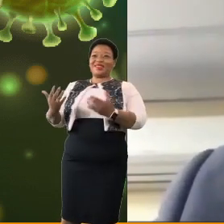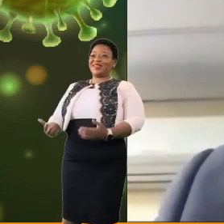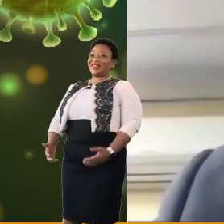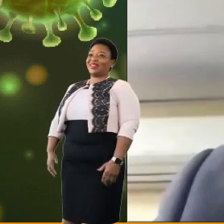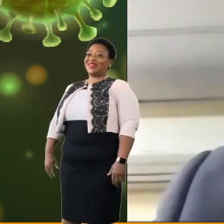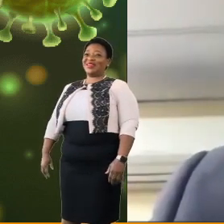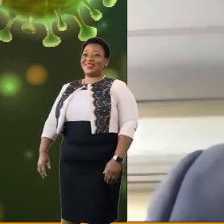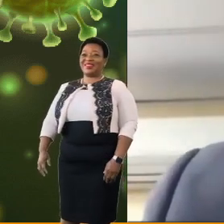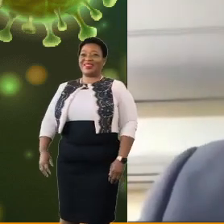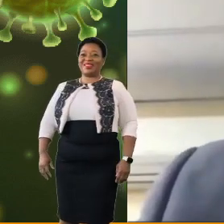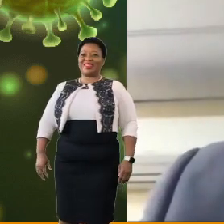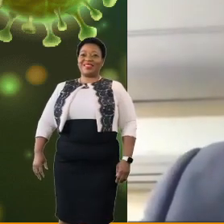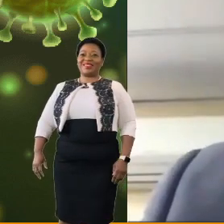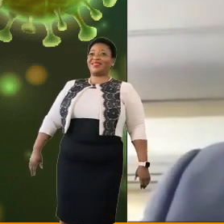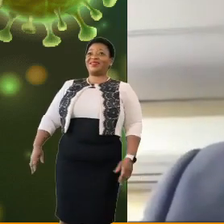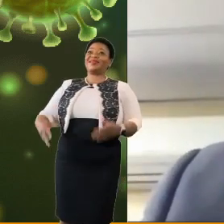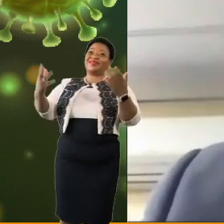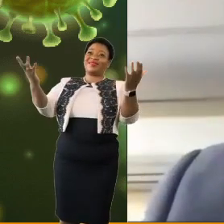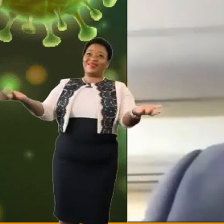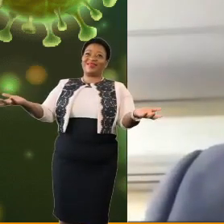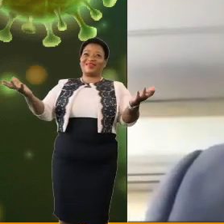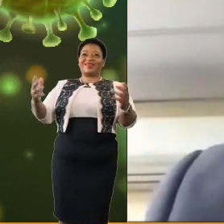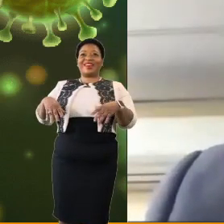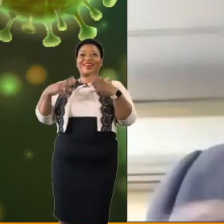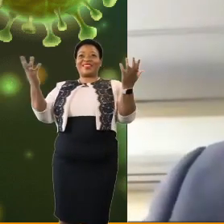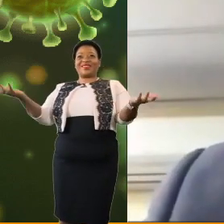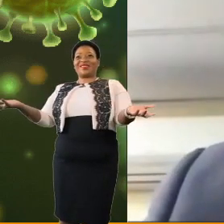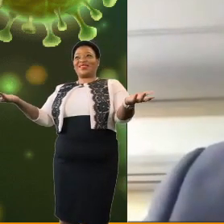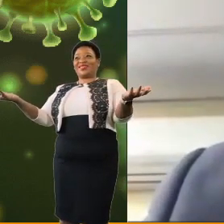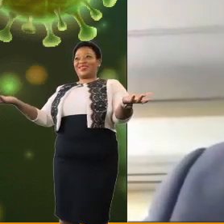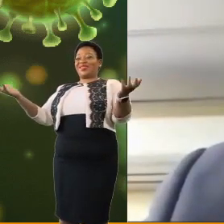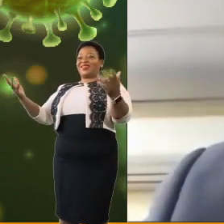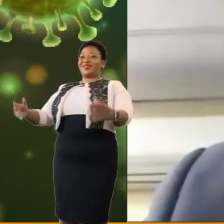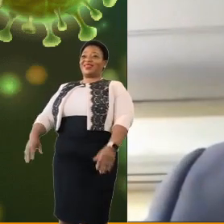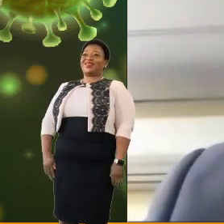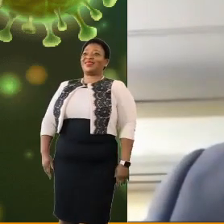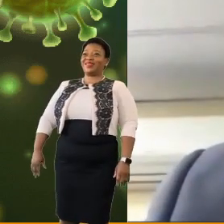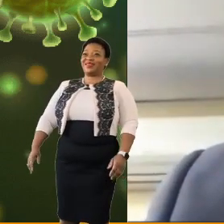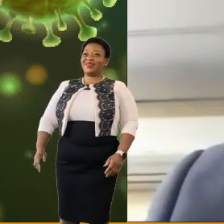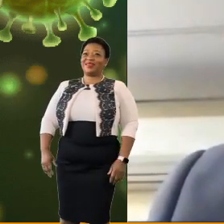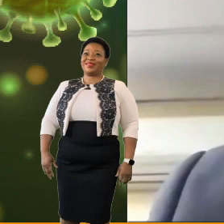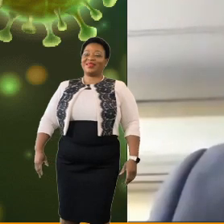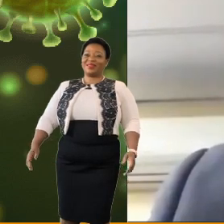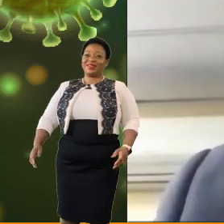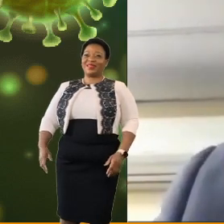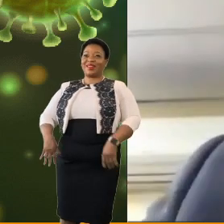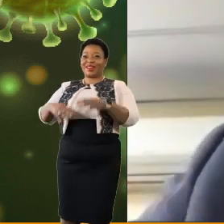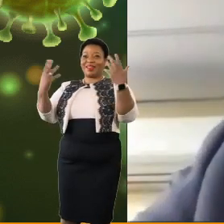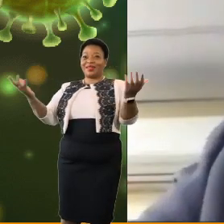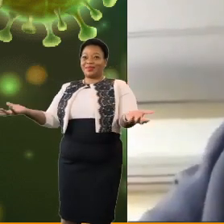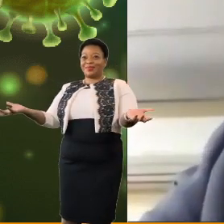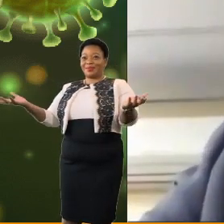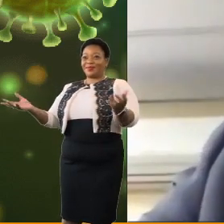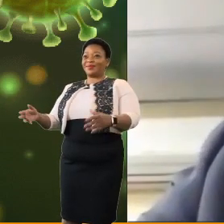as a province. Let me stop there for now, and maybe I'll clarify other issues as I'm listening to questions. Thank you.